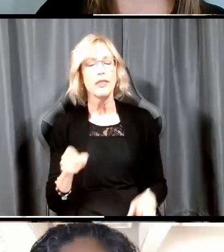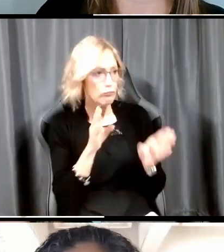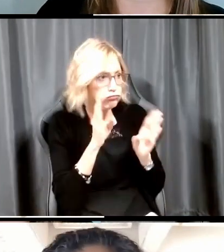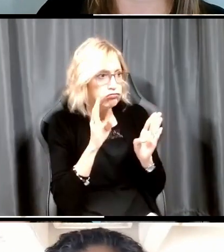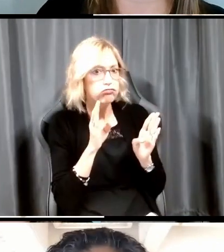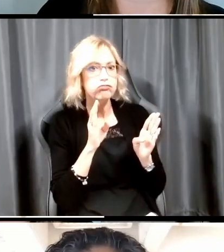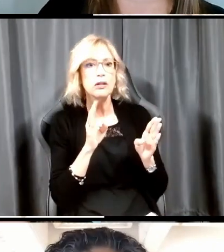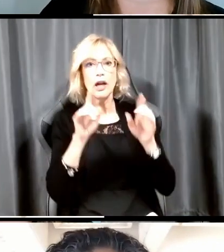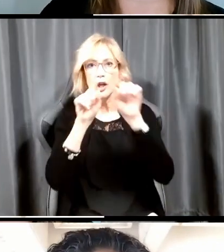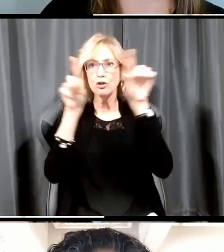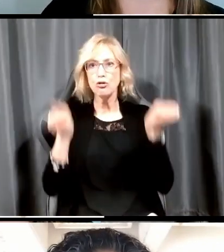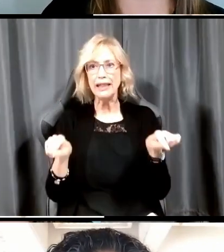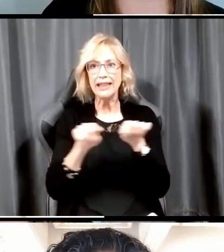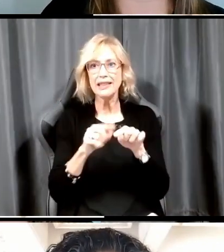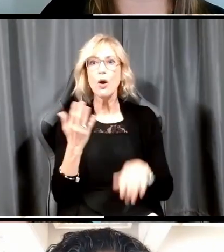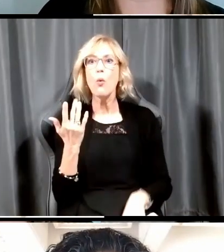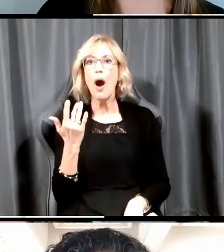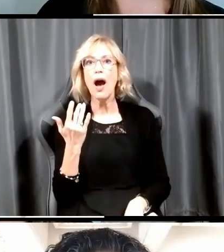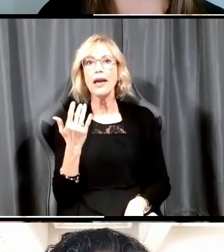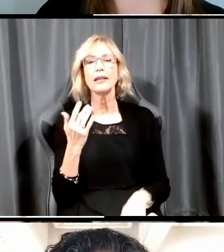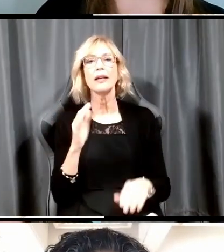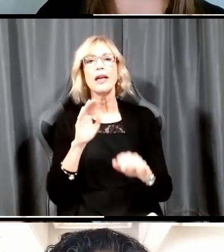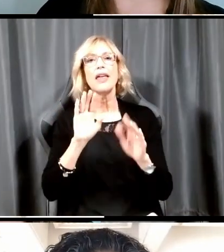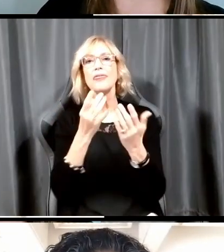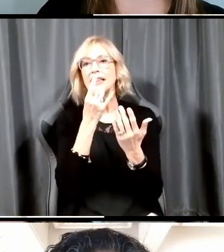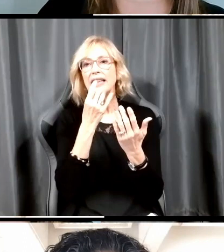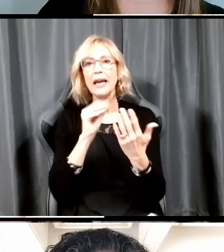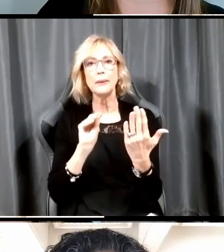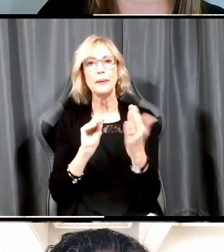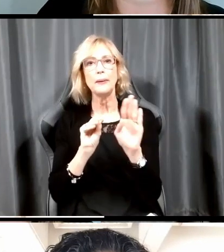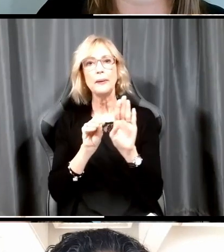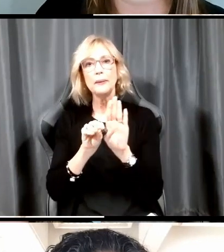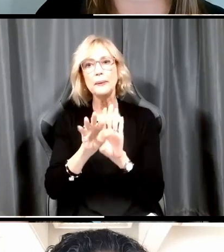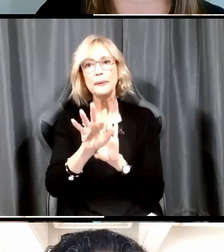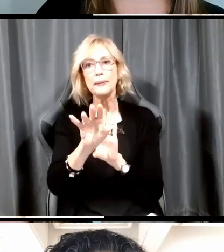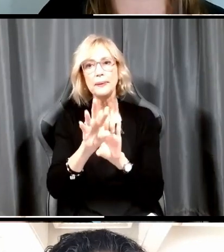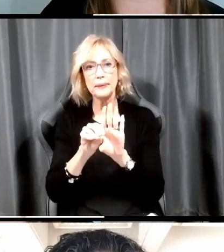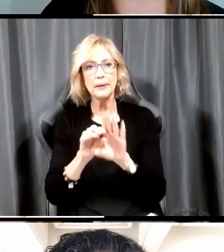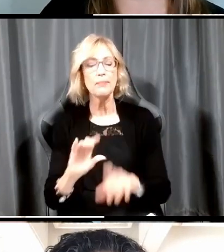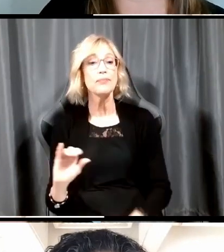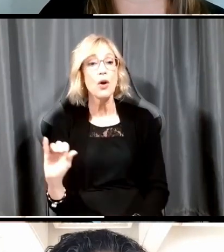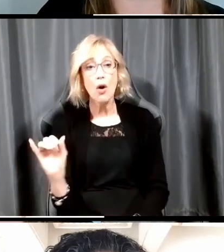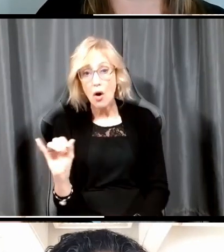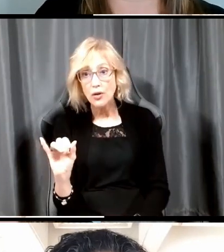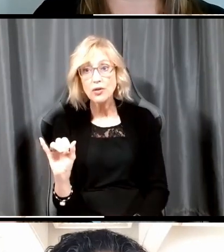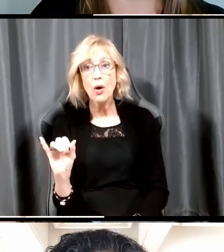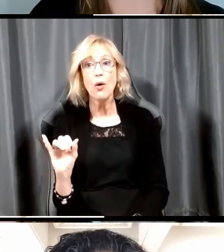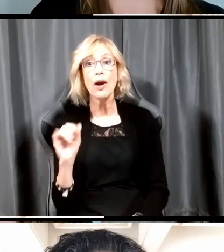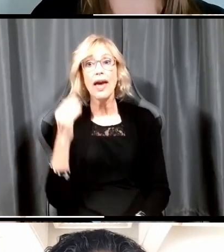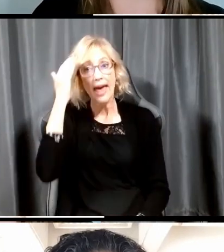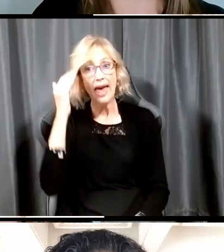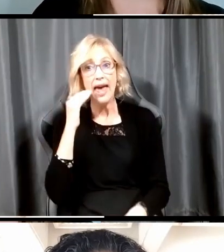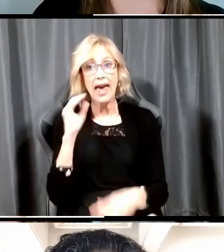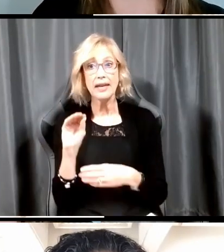screen devices because it's got that backlighting where the light is reflected off of the screen. And then we're, of course, with head movement,